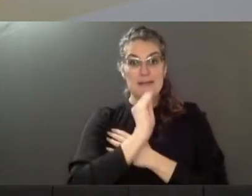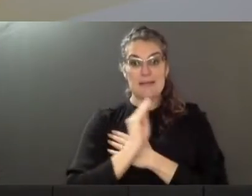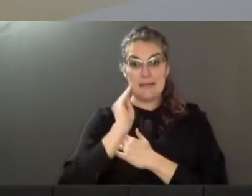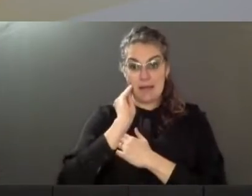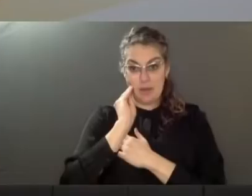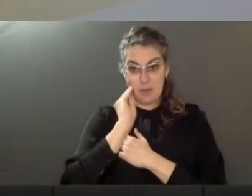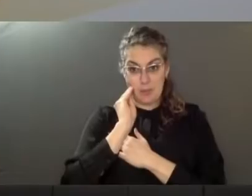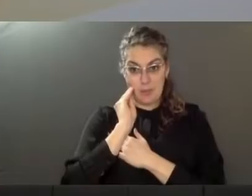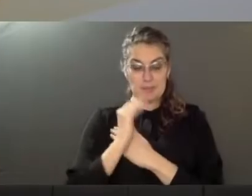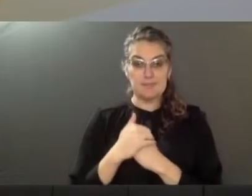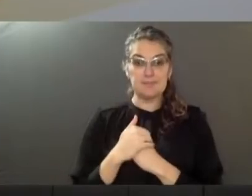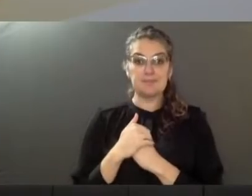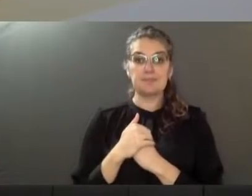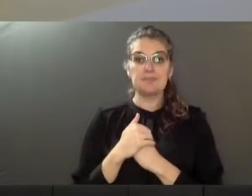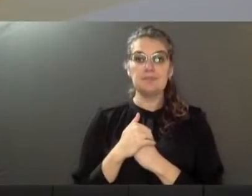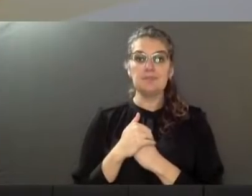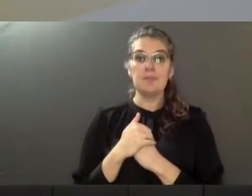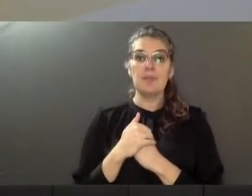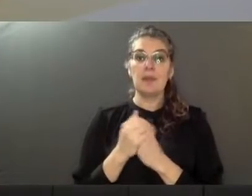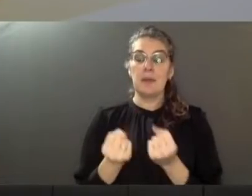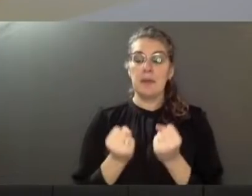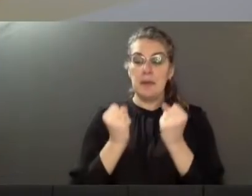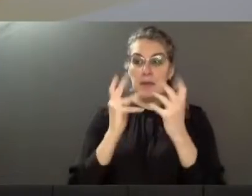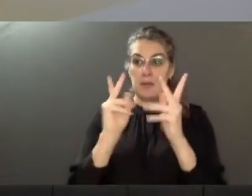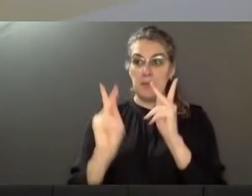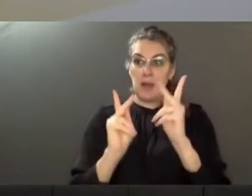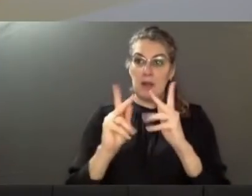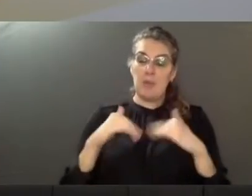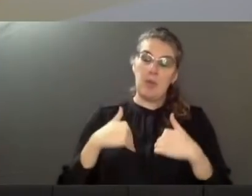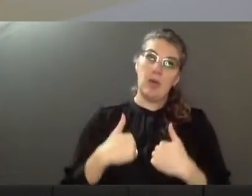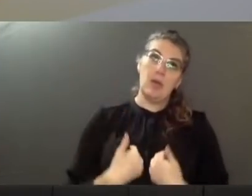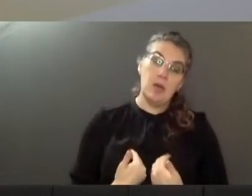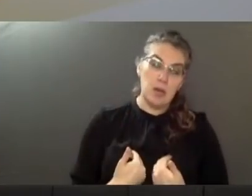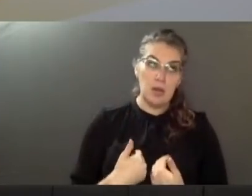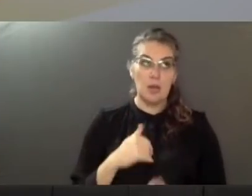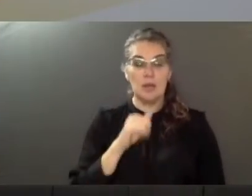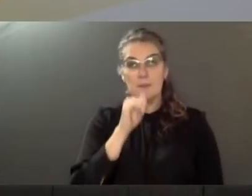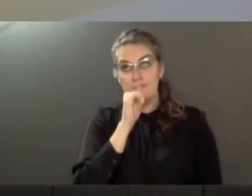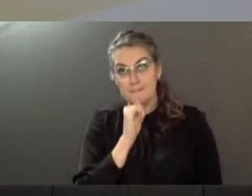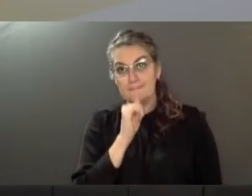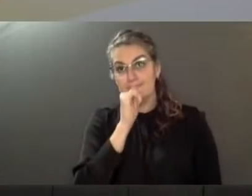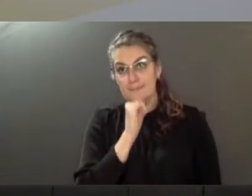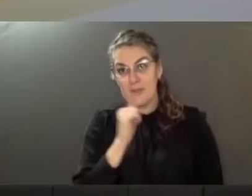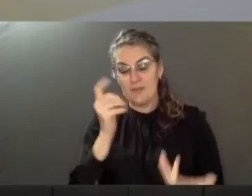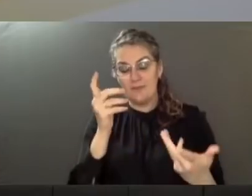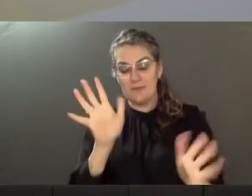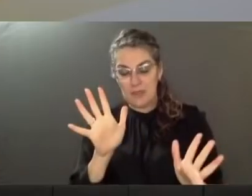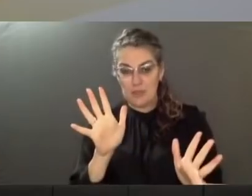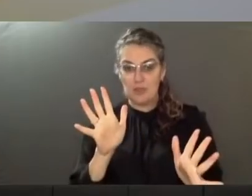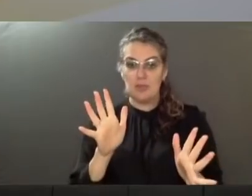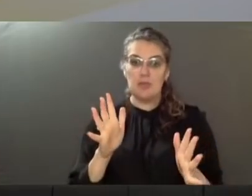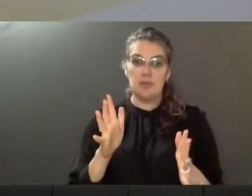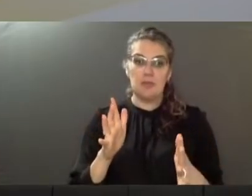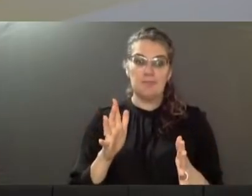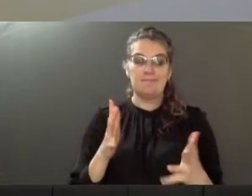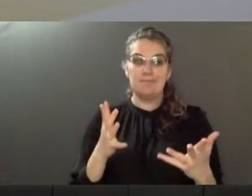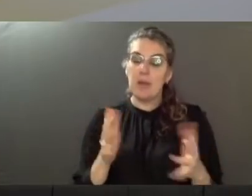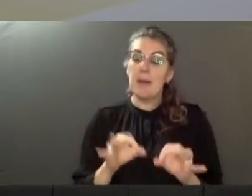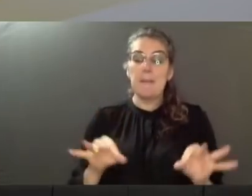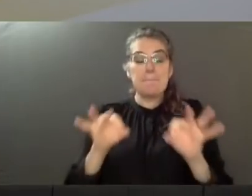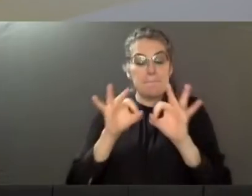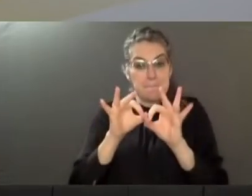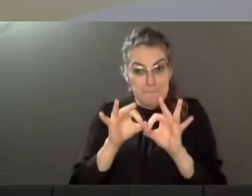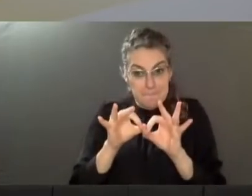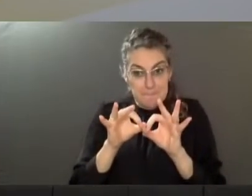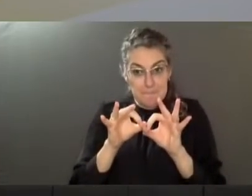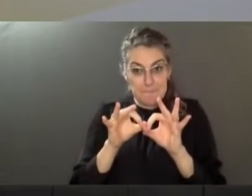in every way, that isolation remains really important, and I think